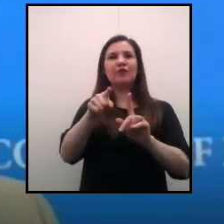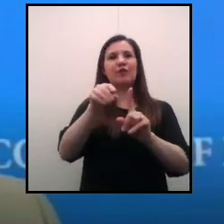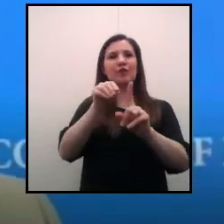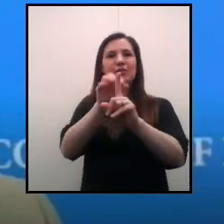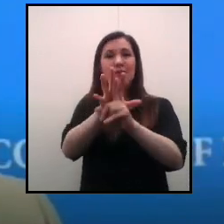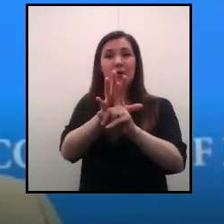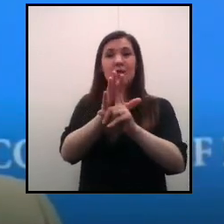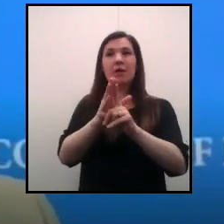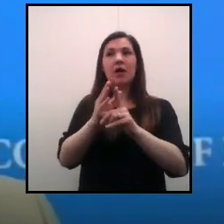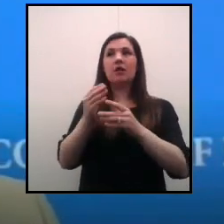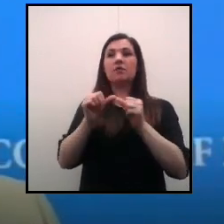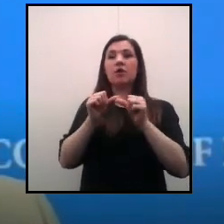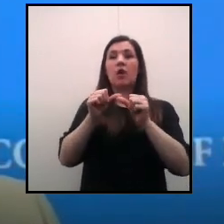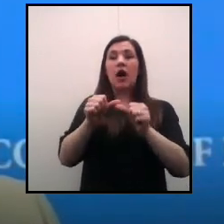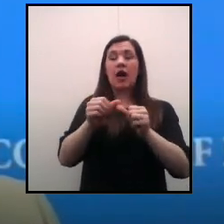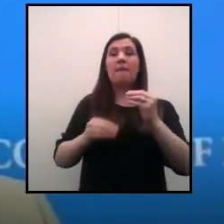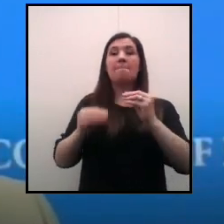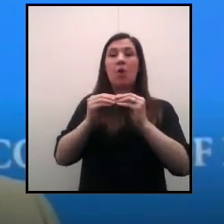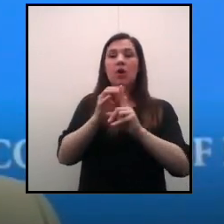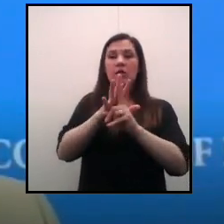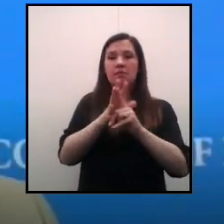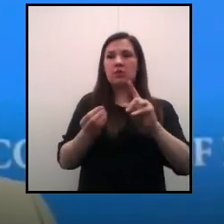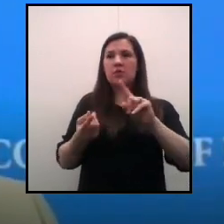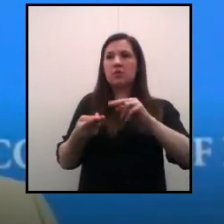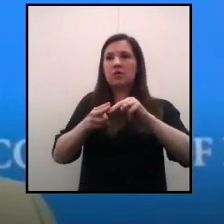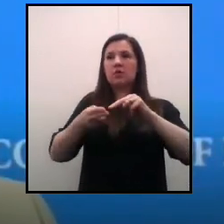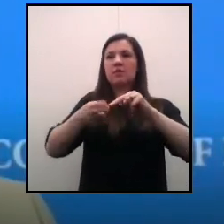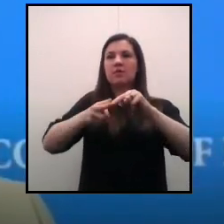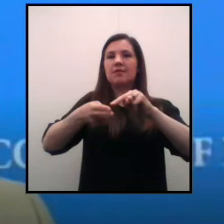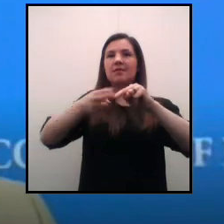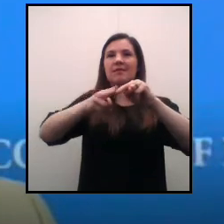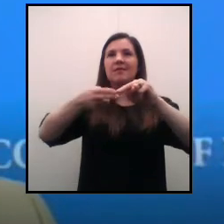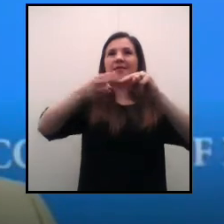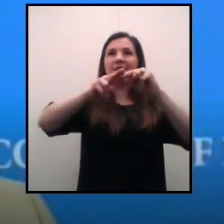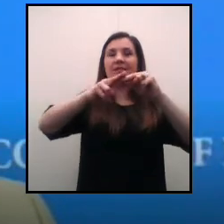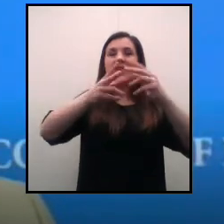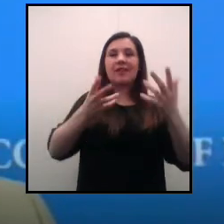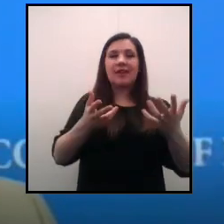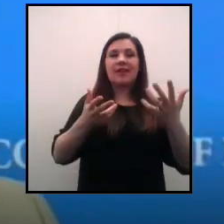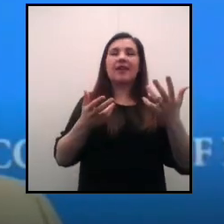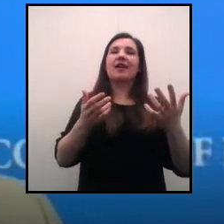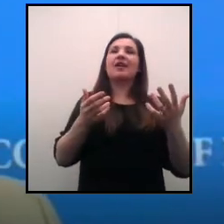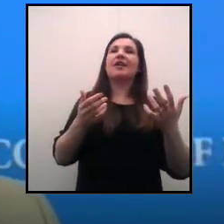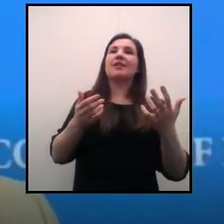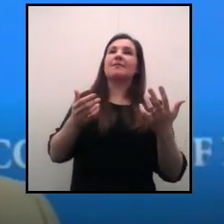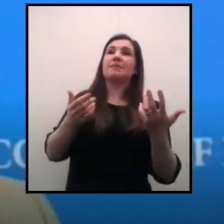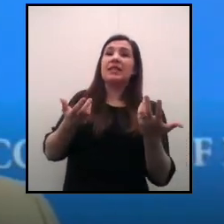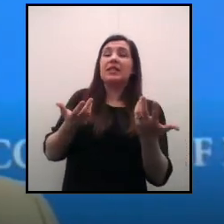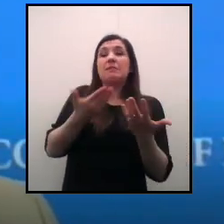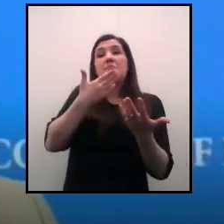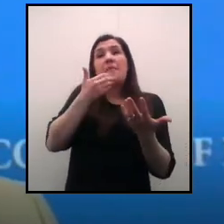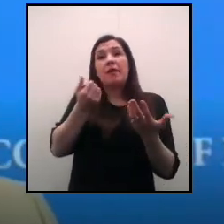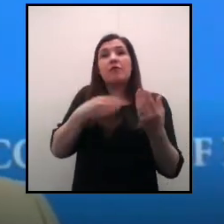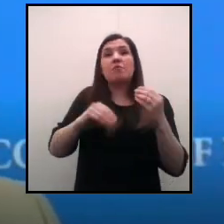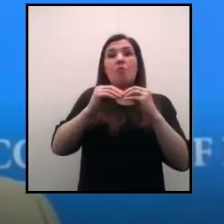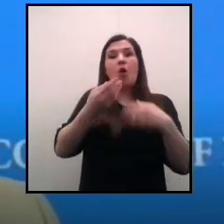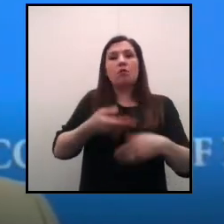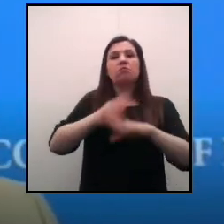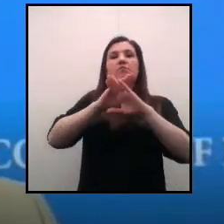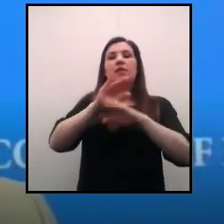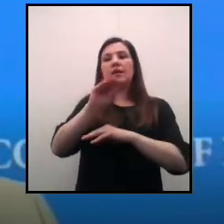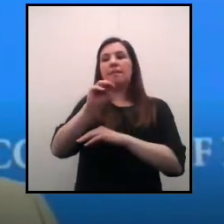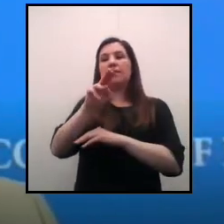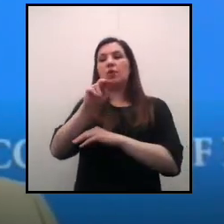exposed. And the more people that get exposed, the better it is for the herd immunity, so to speak. But this is going to continue for a